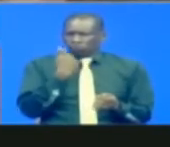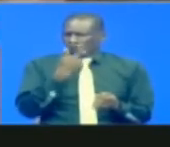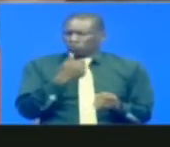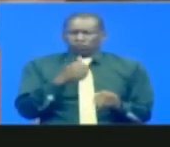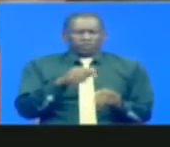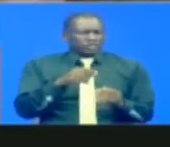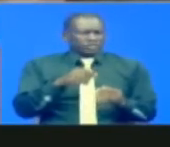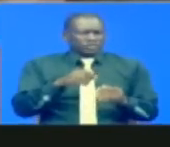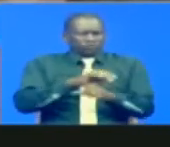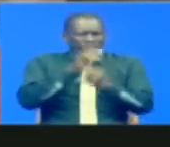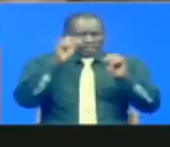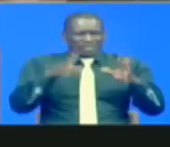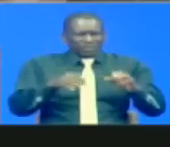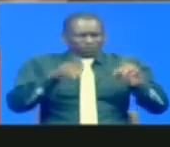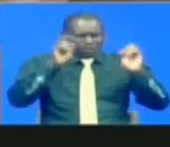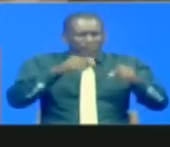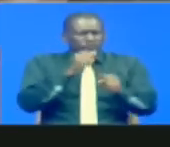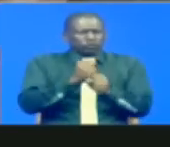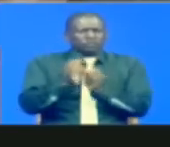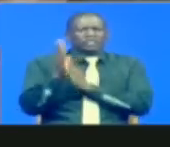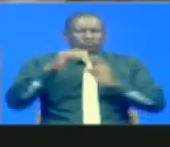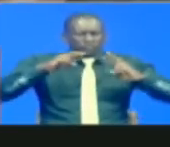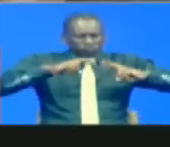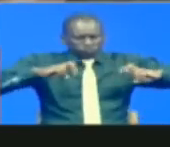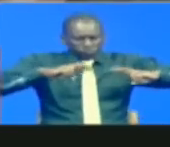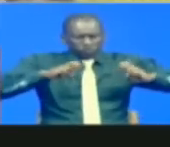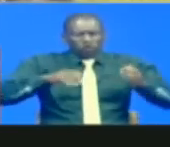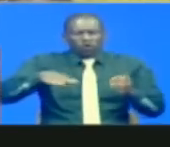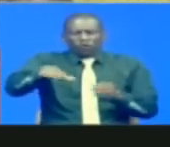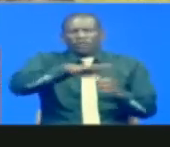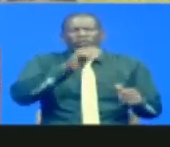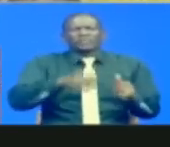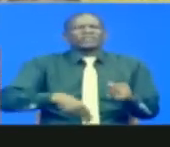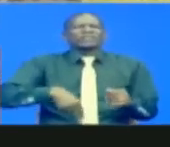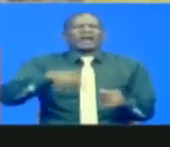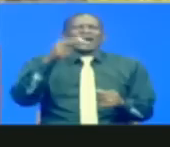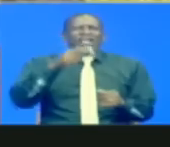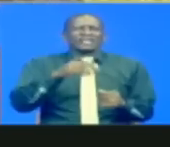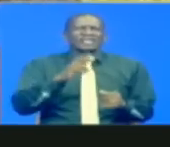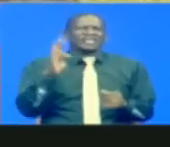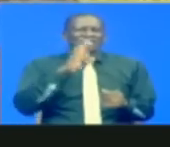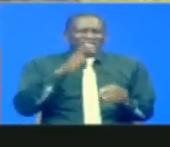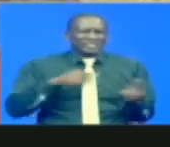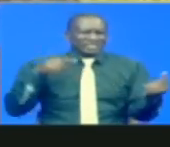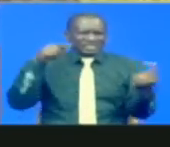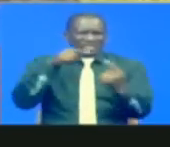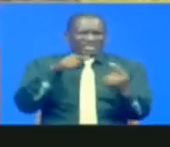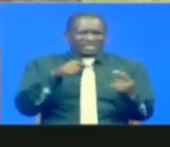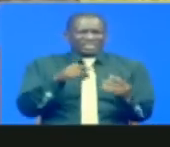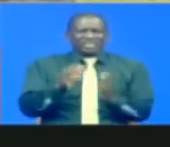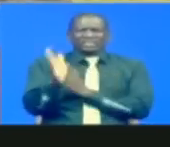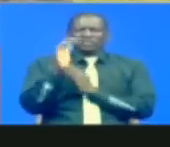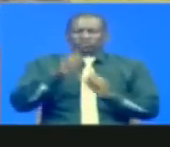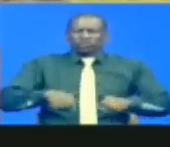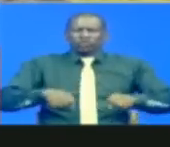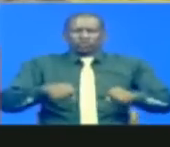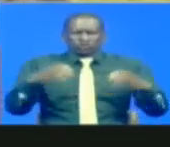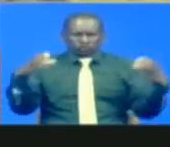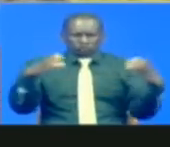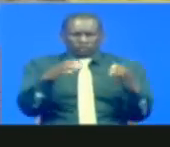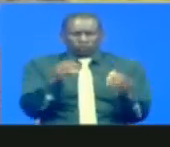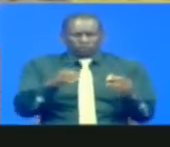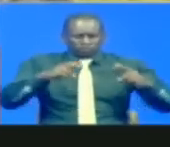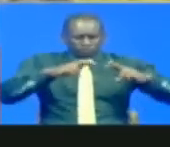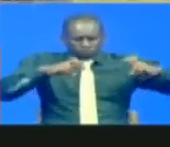assessment on areas that are high risk targets. Security firms will also be vetted afresh to weed out criminals in